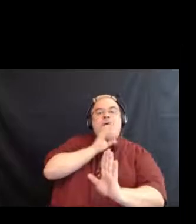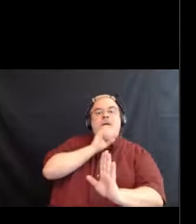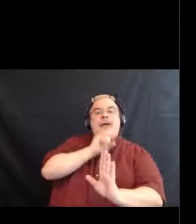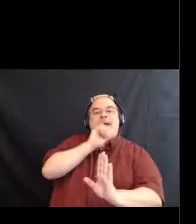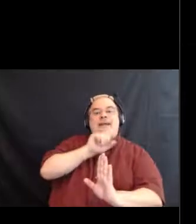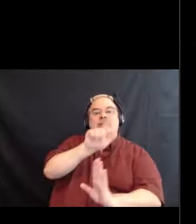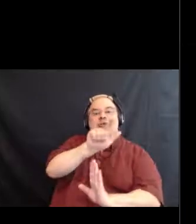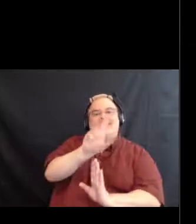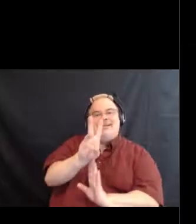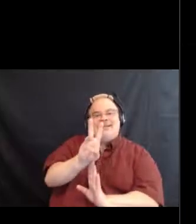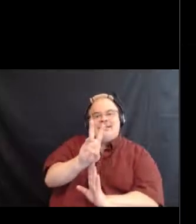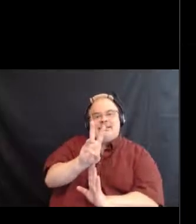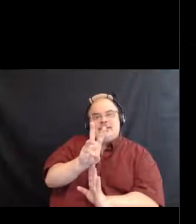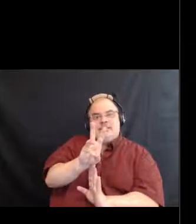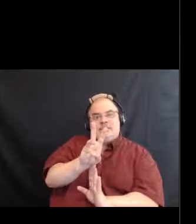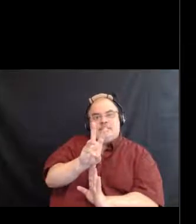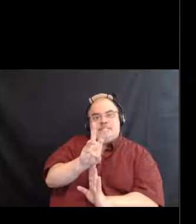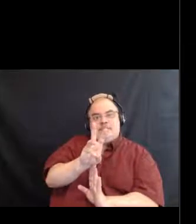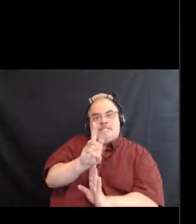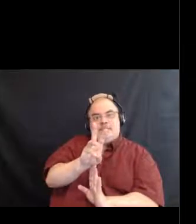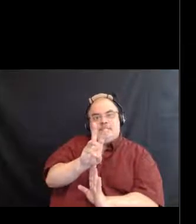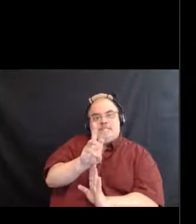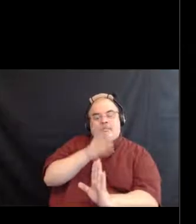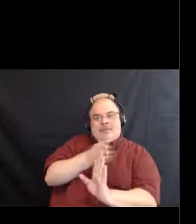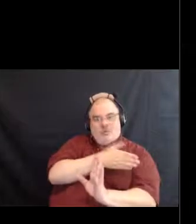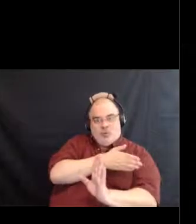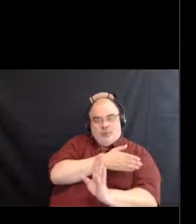26. And so